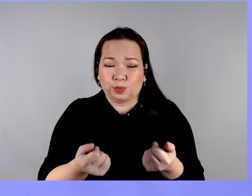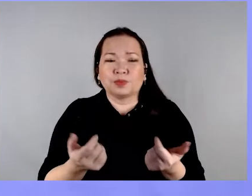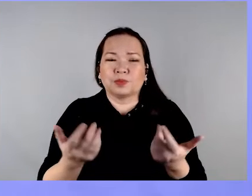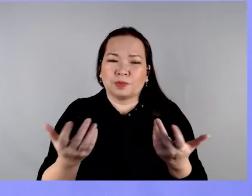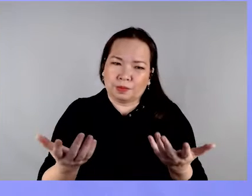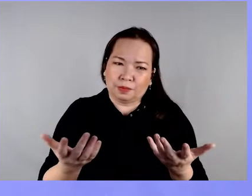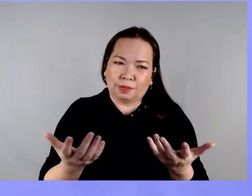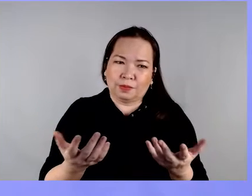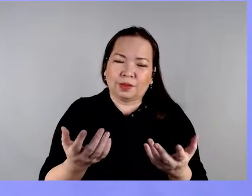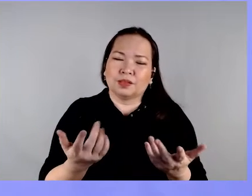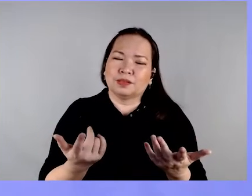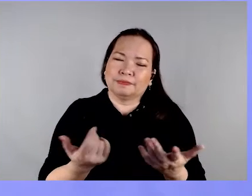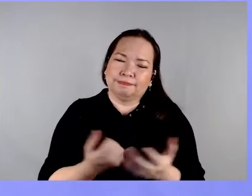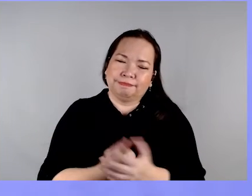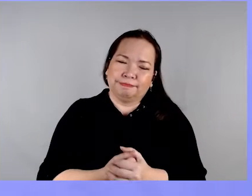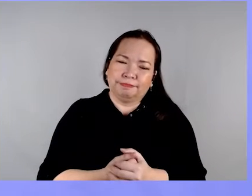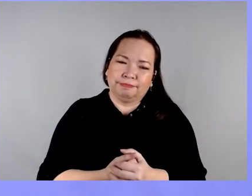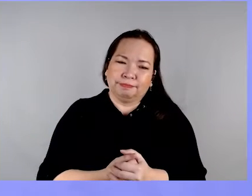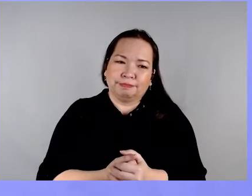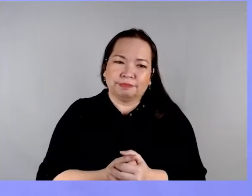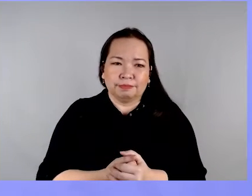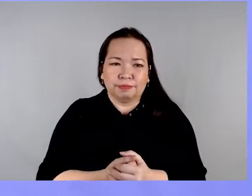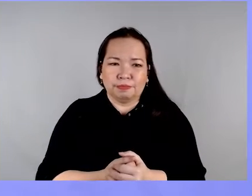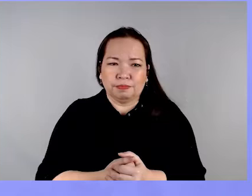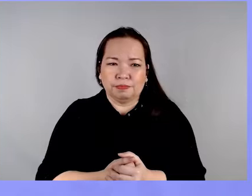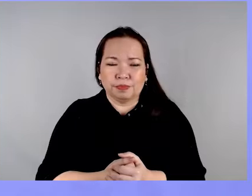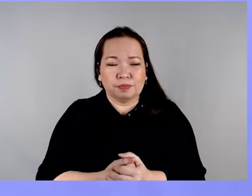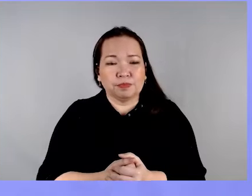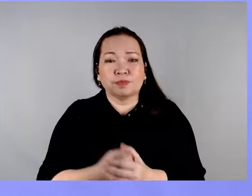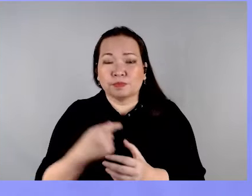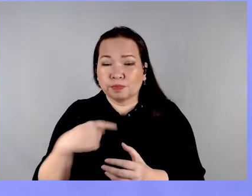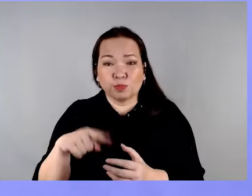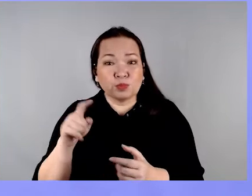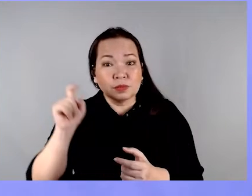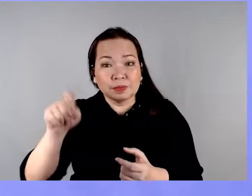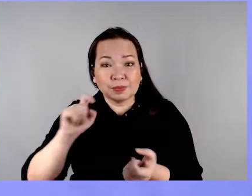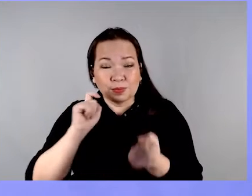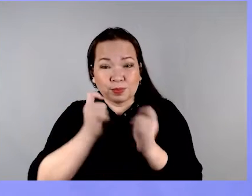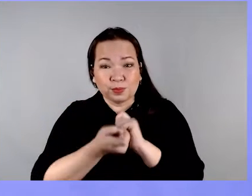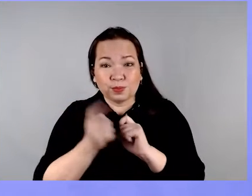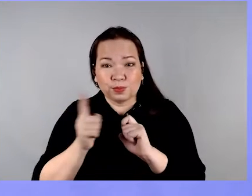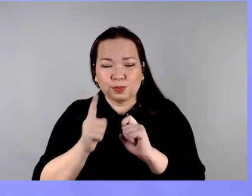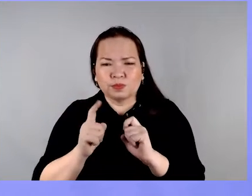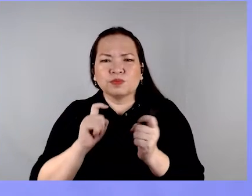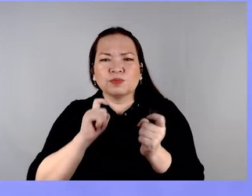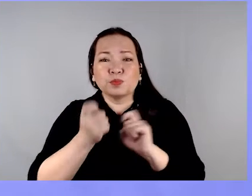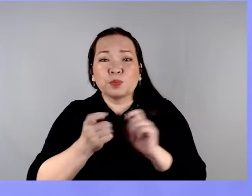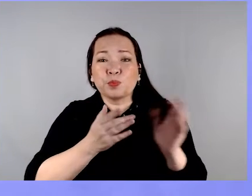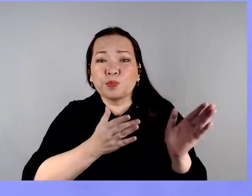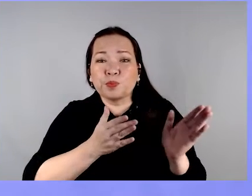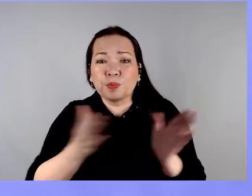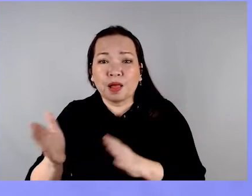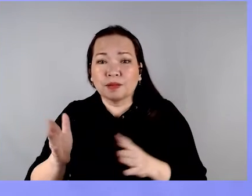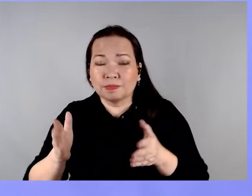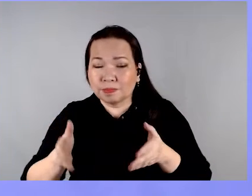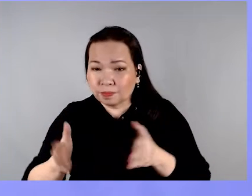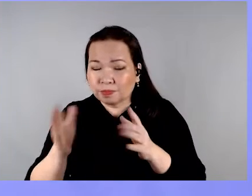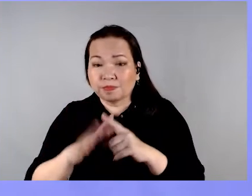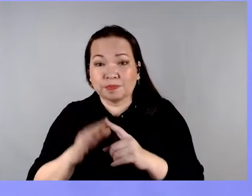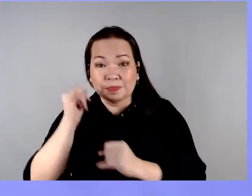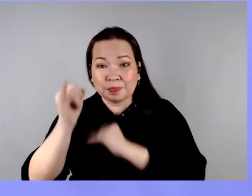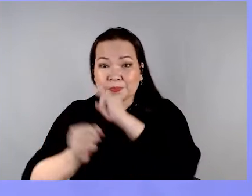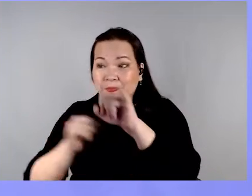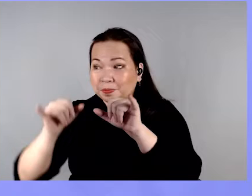would have surely grown as well, and the problem would not have been solved. The change we need is a change in